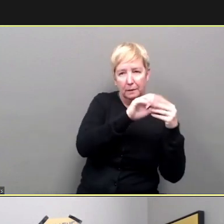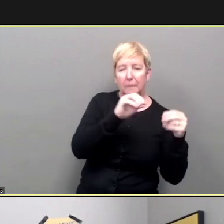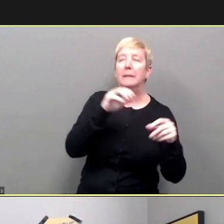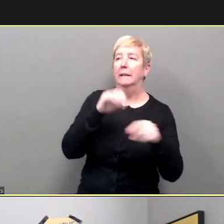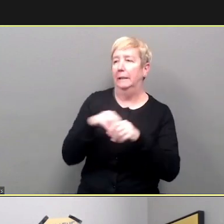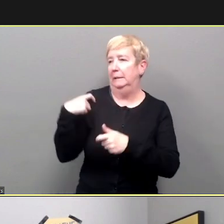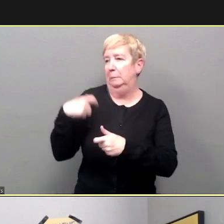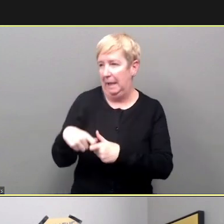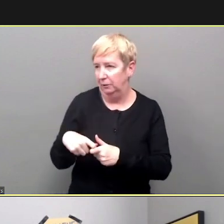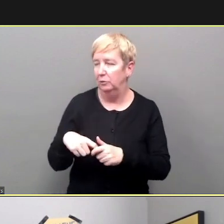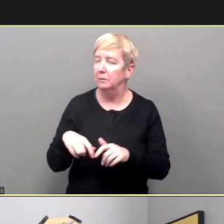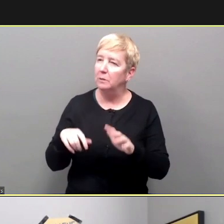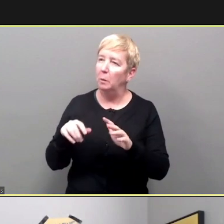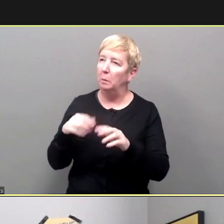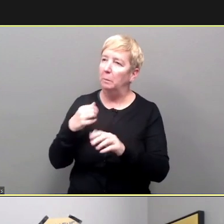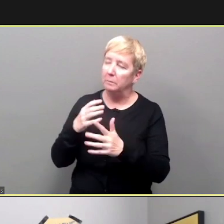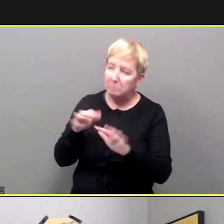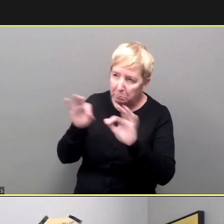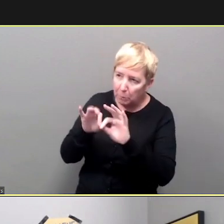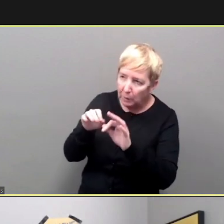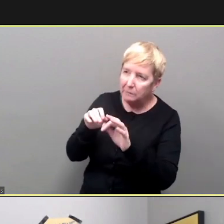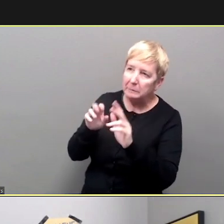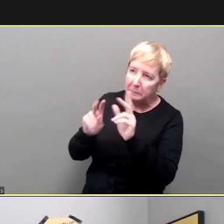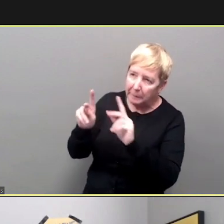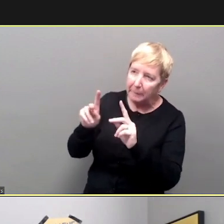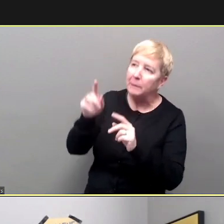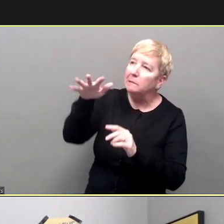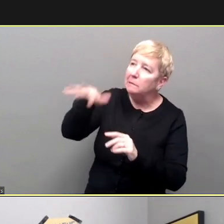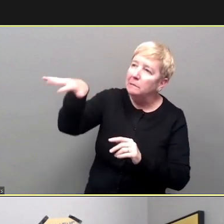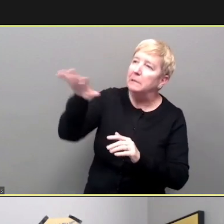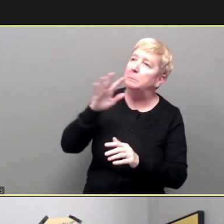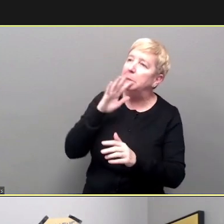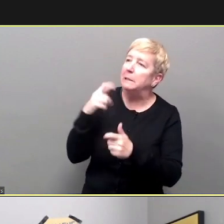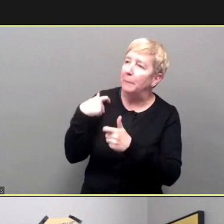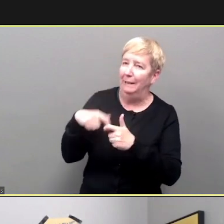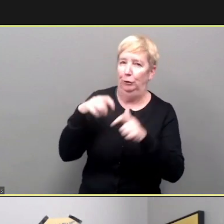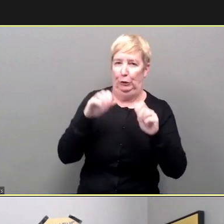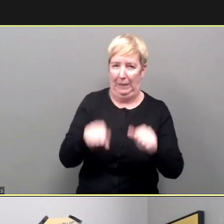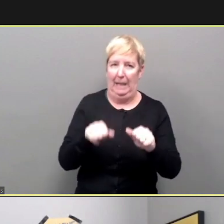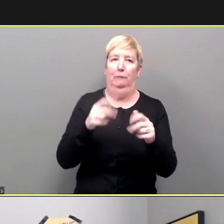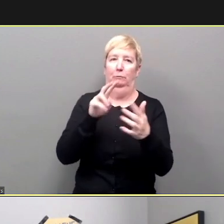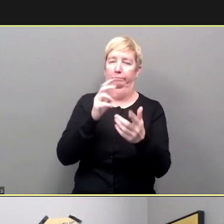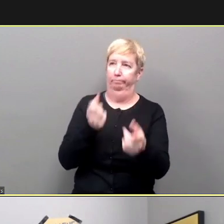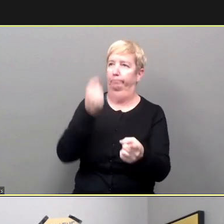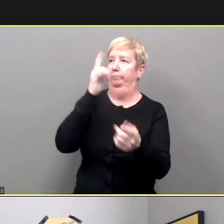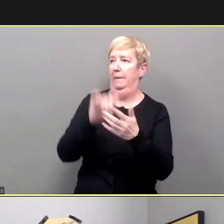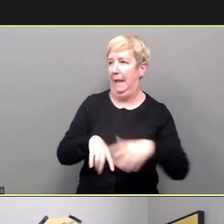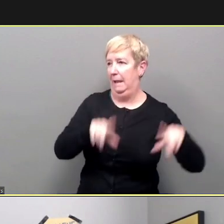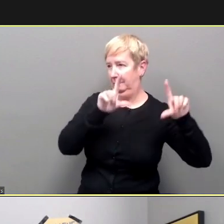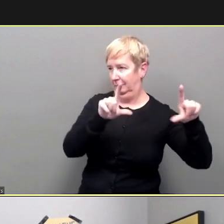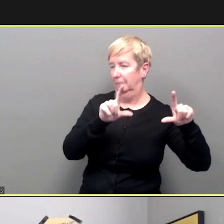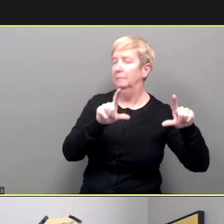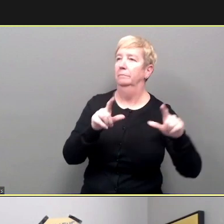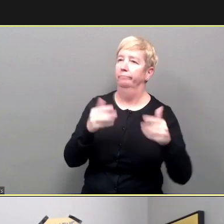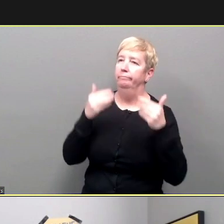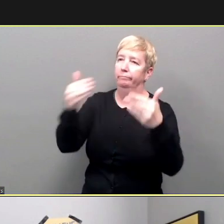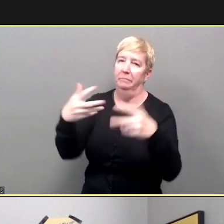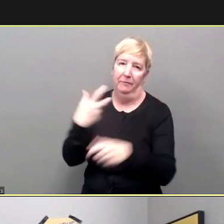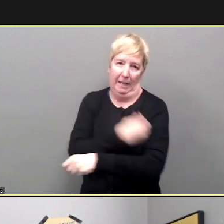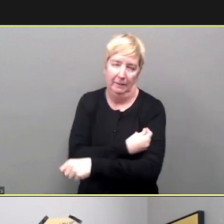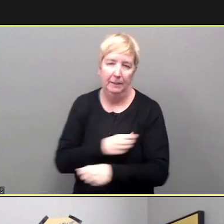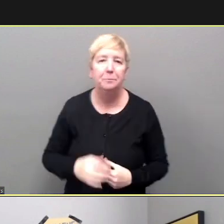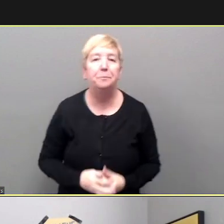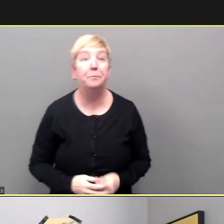our Spanish speaking community today. Next slide. So this is